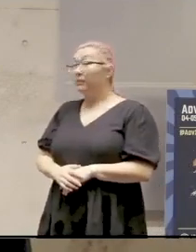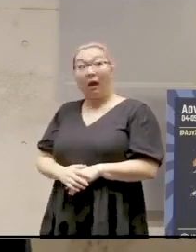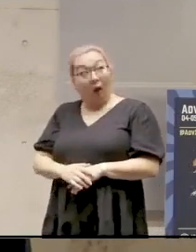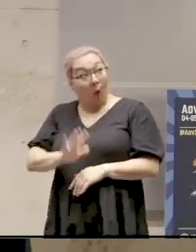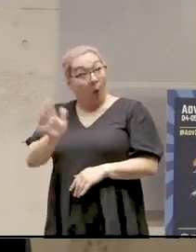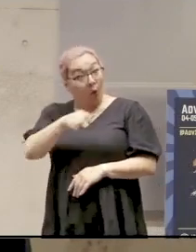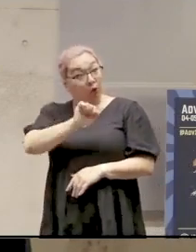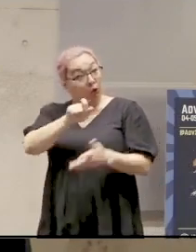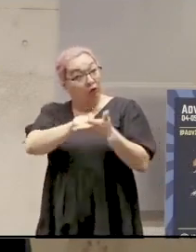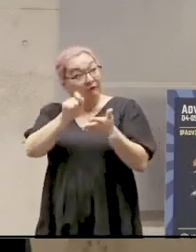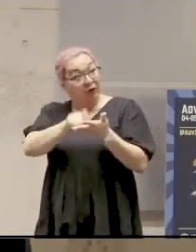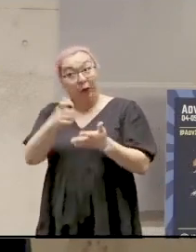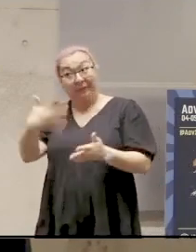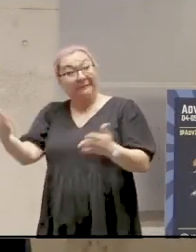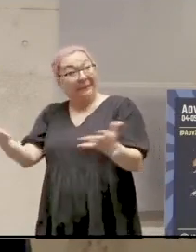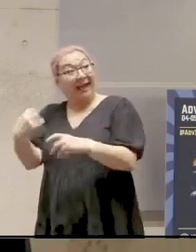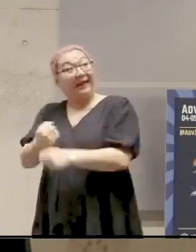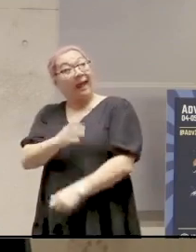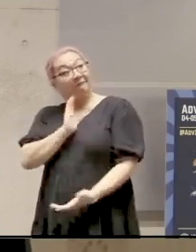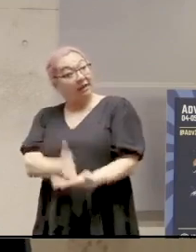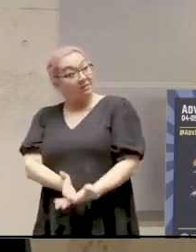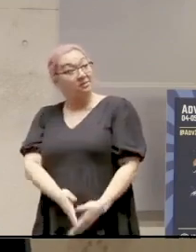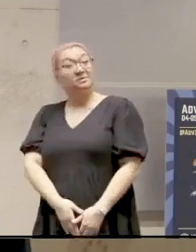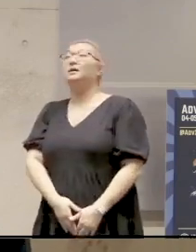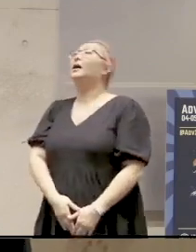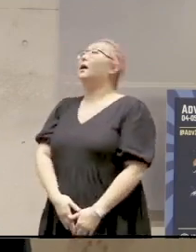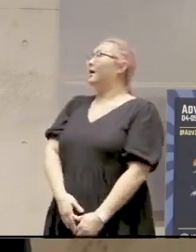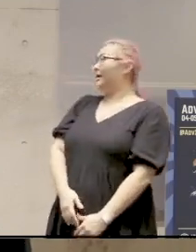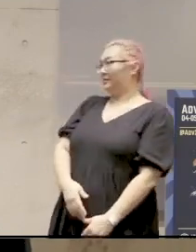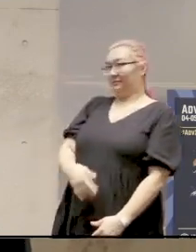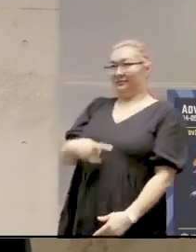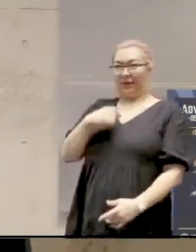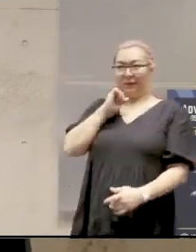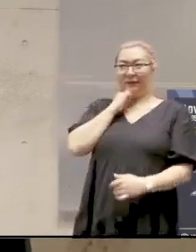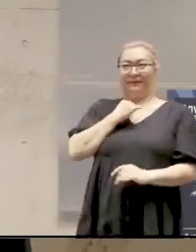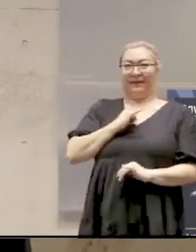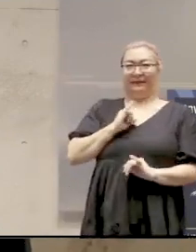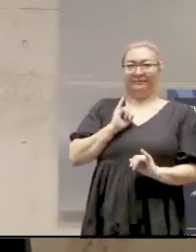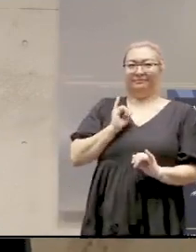Yeah. Okay. Wow, yeah, that would be rude.